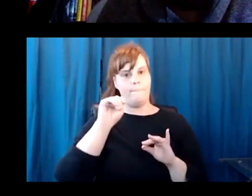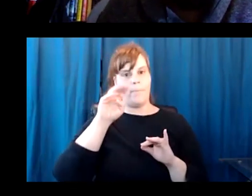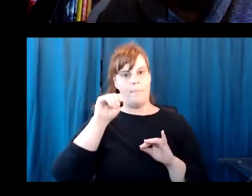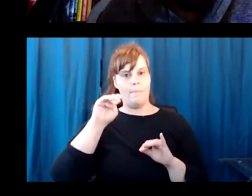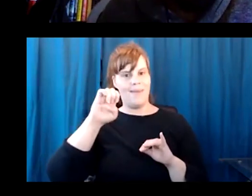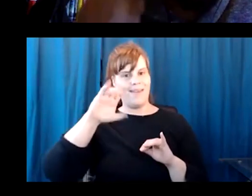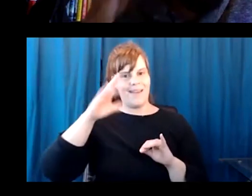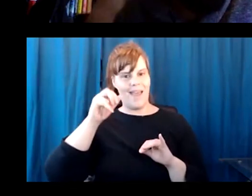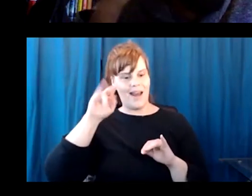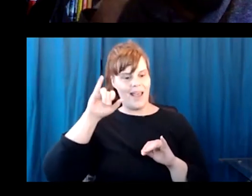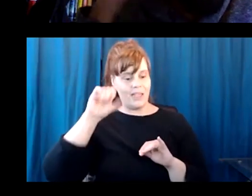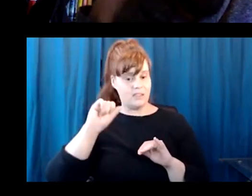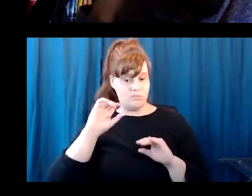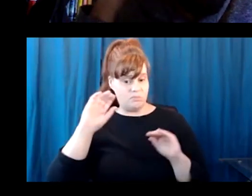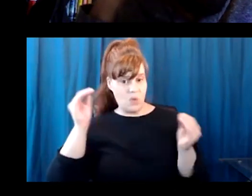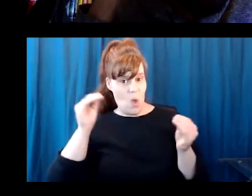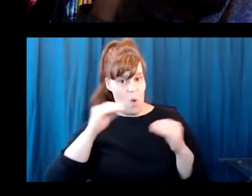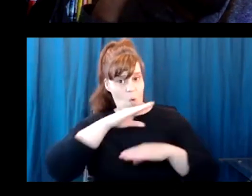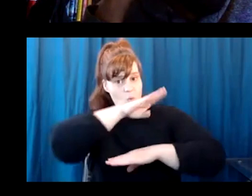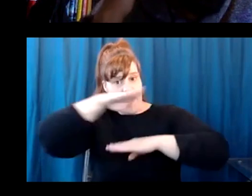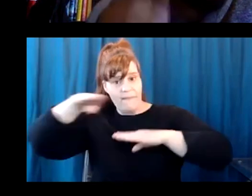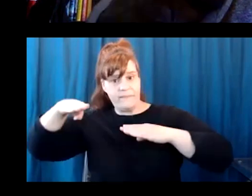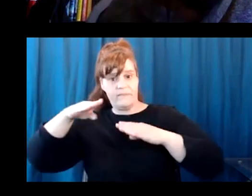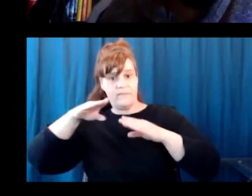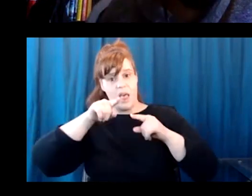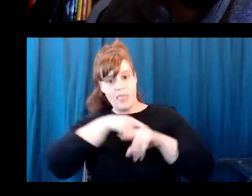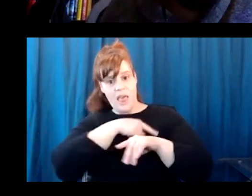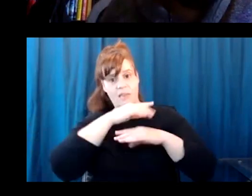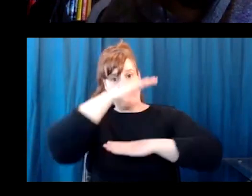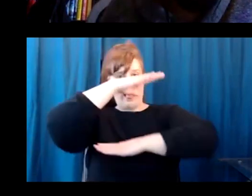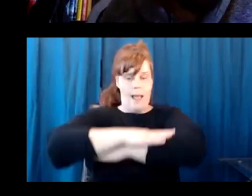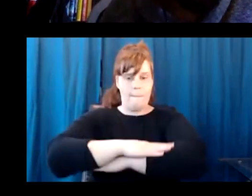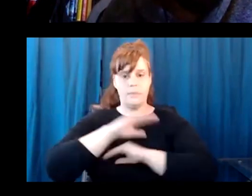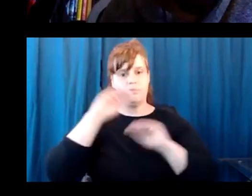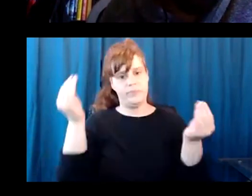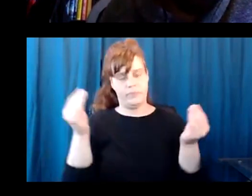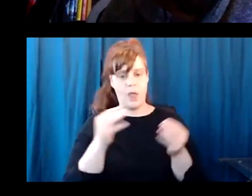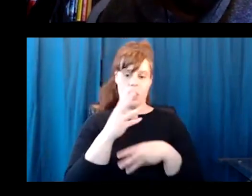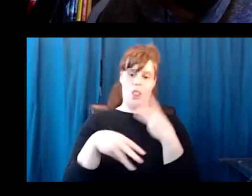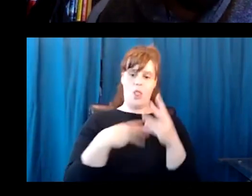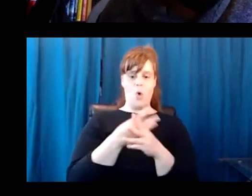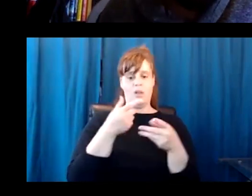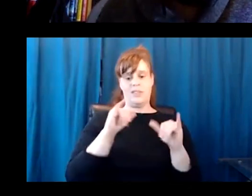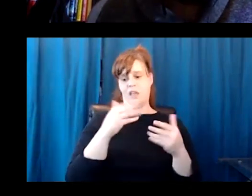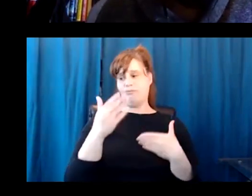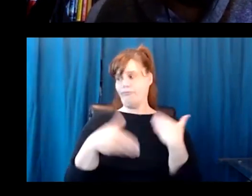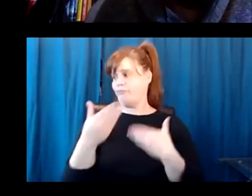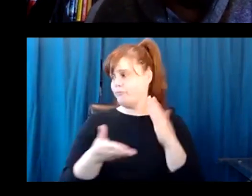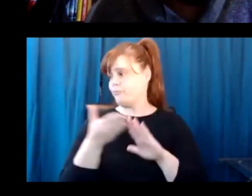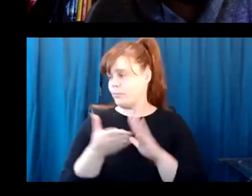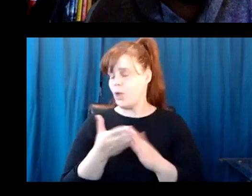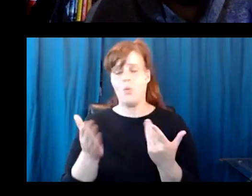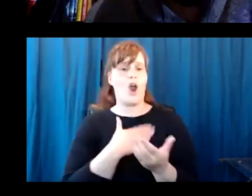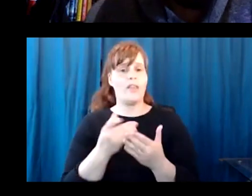collapse. The observer triggers nothing. The world happens whether or not we pay attention to it. Felix dead and Felix